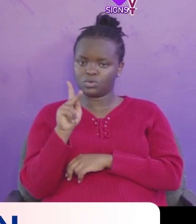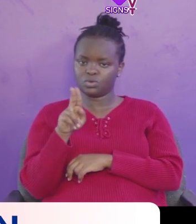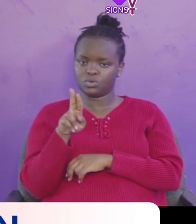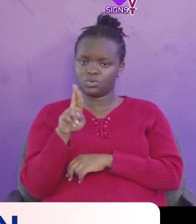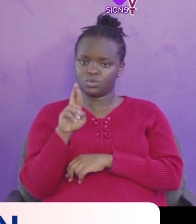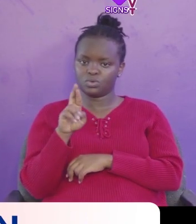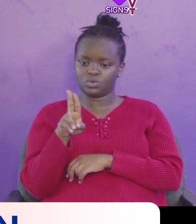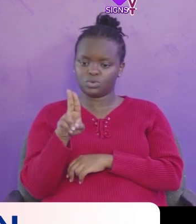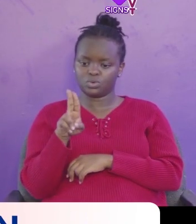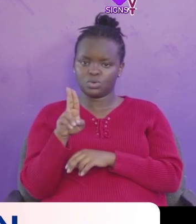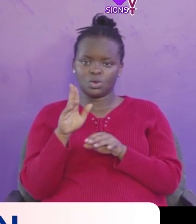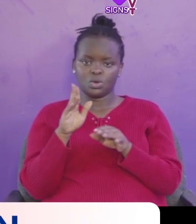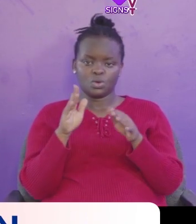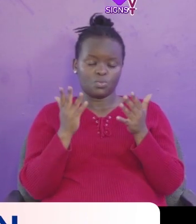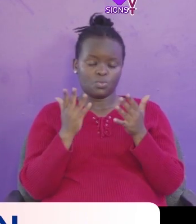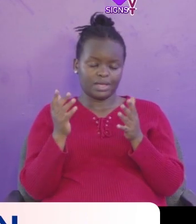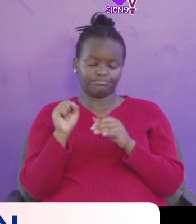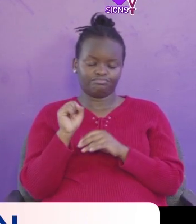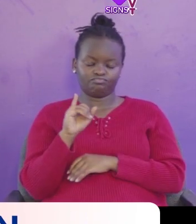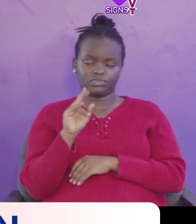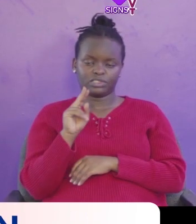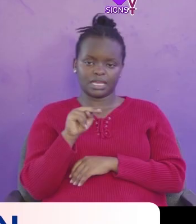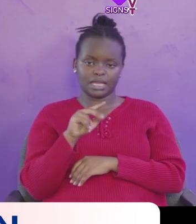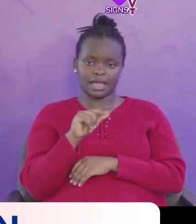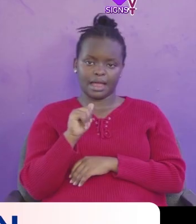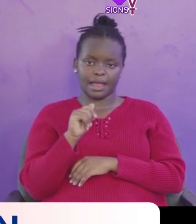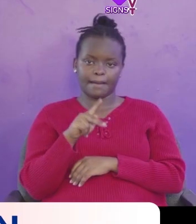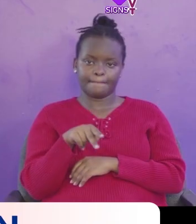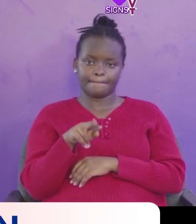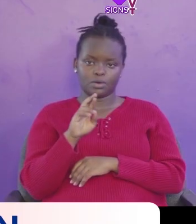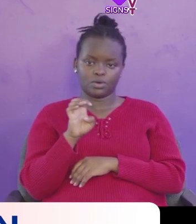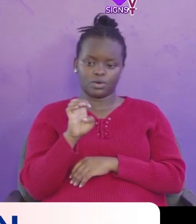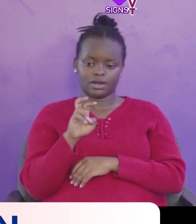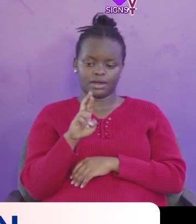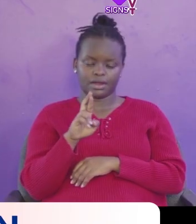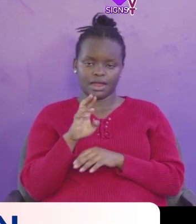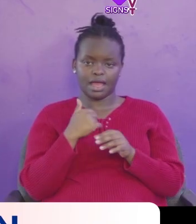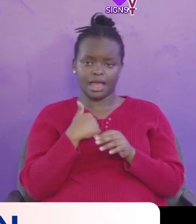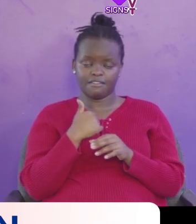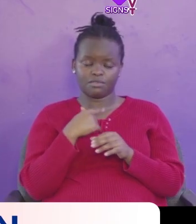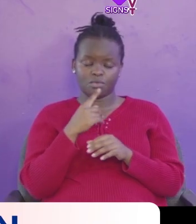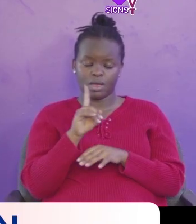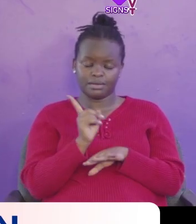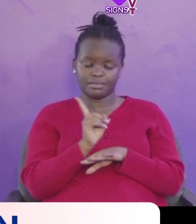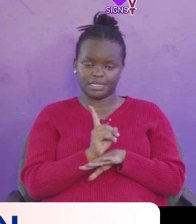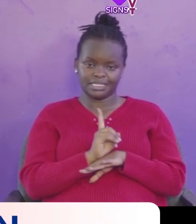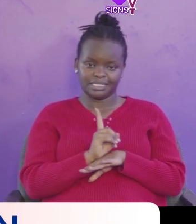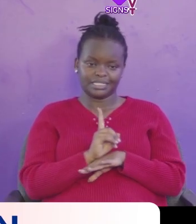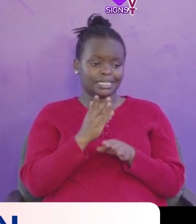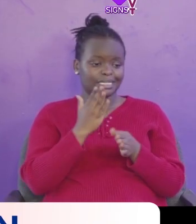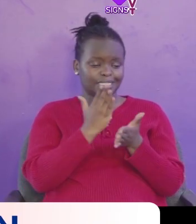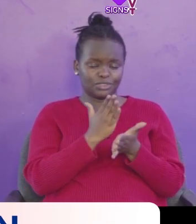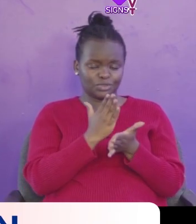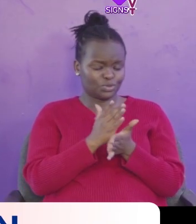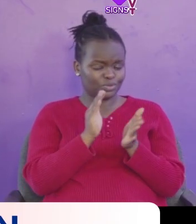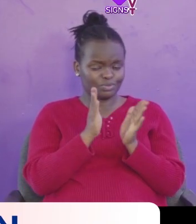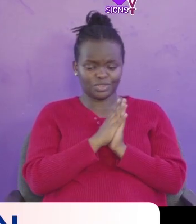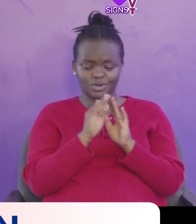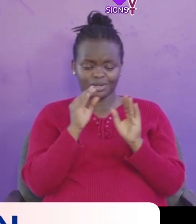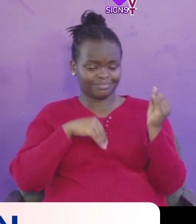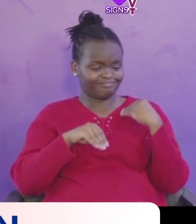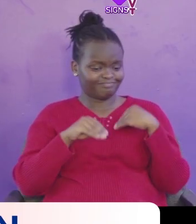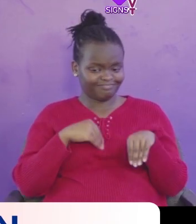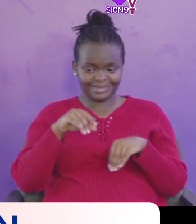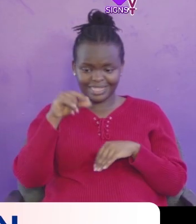Singapore. The things that need to be done. Now, we have 1 minute. Is it really possible na hizi stories of corruption, Dalmas?